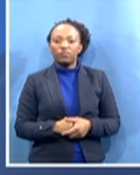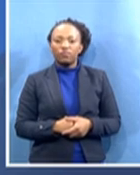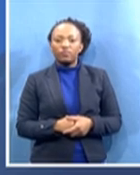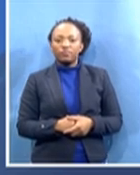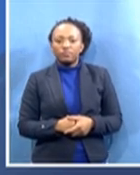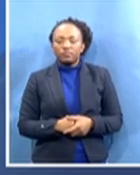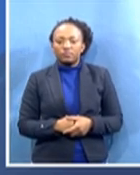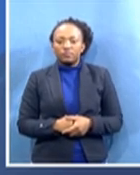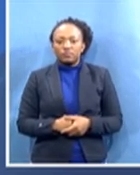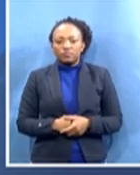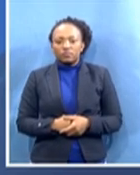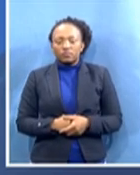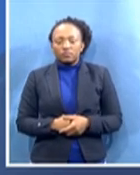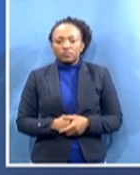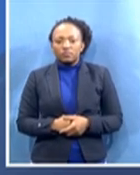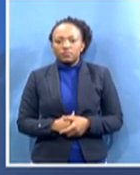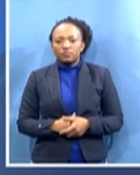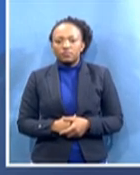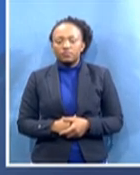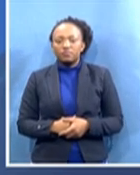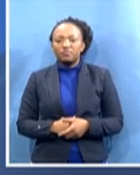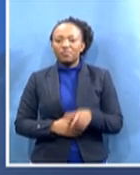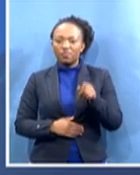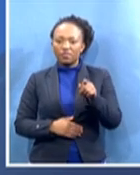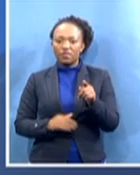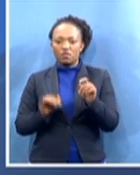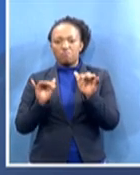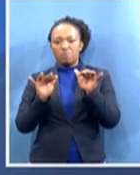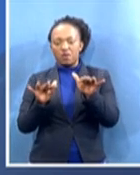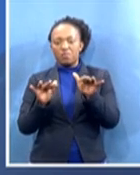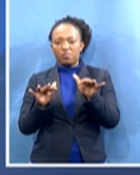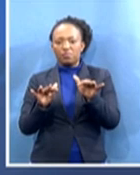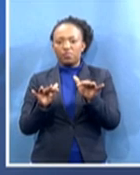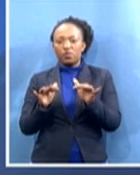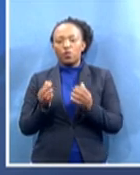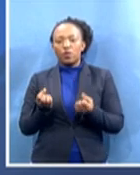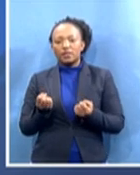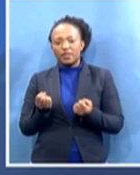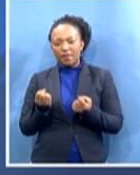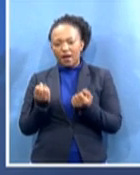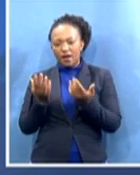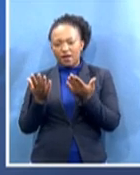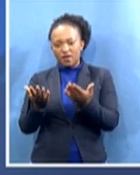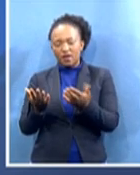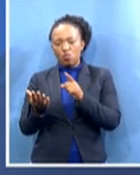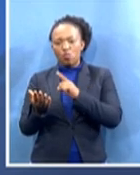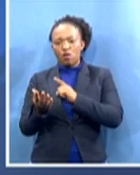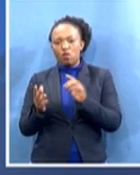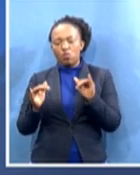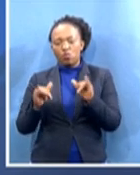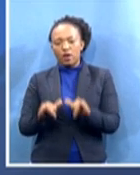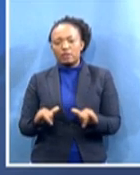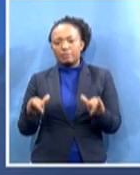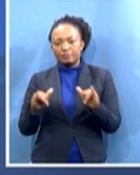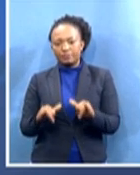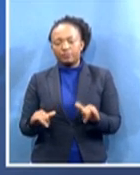not, people were very surprised because we've been waiting. There was some issue with Nyamulagira,